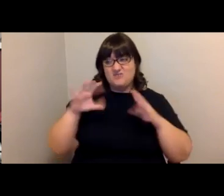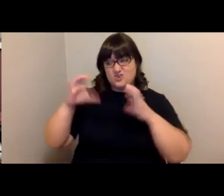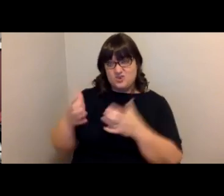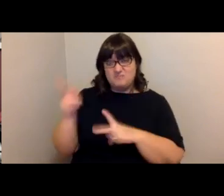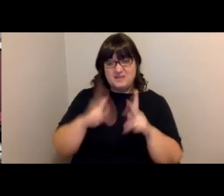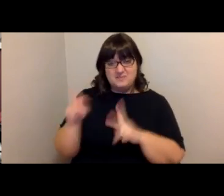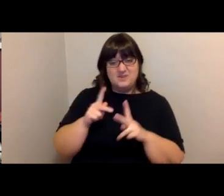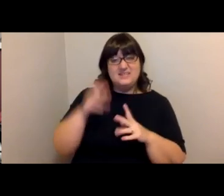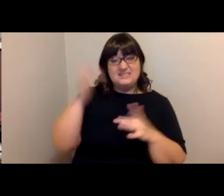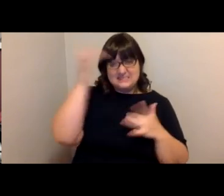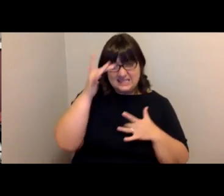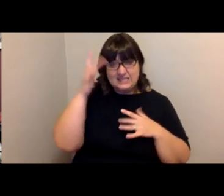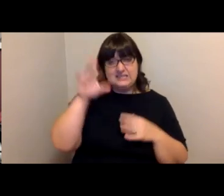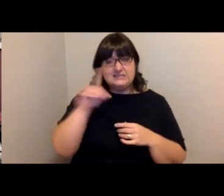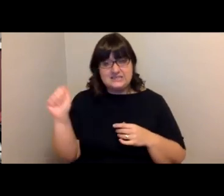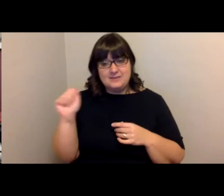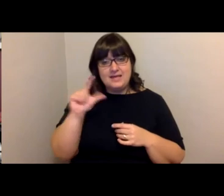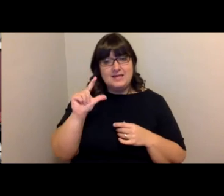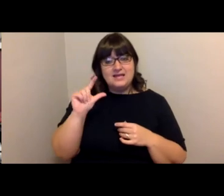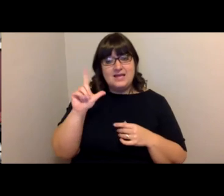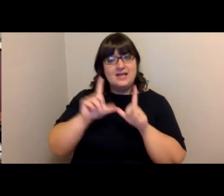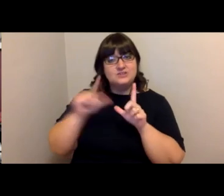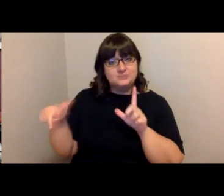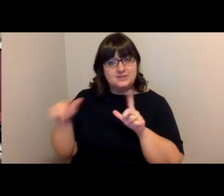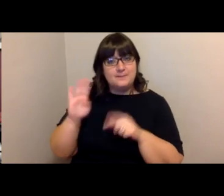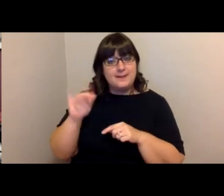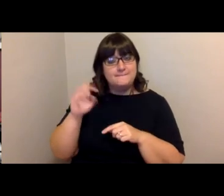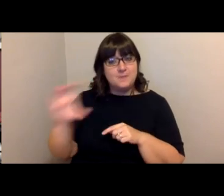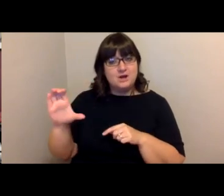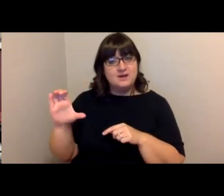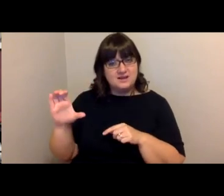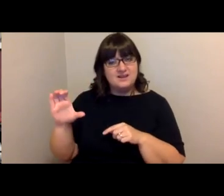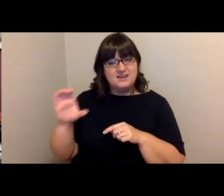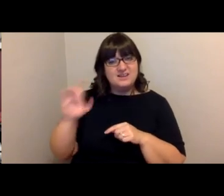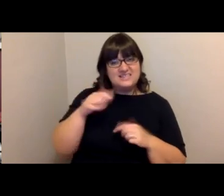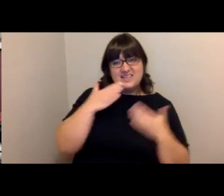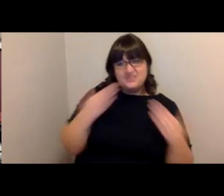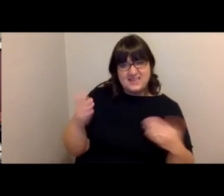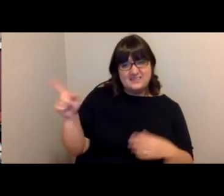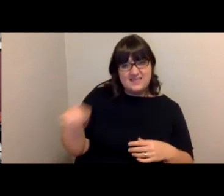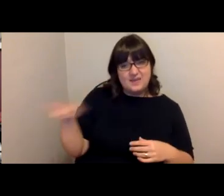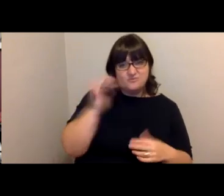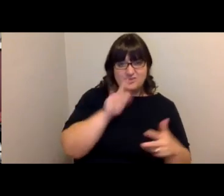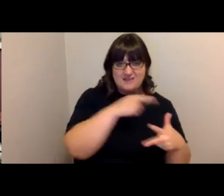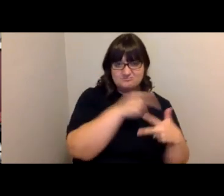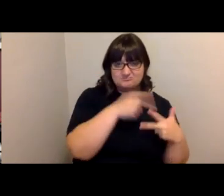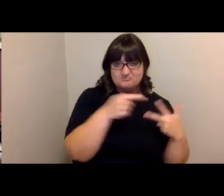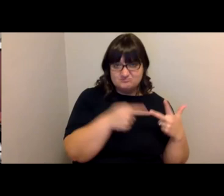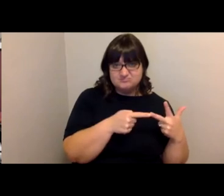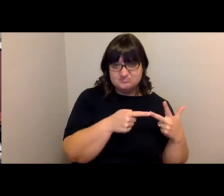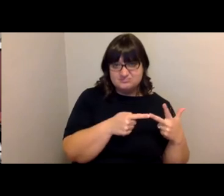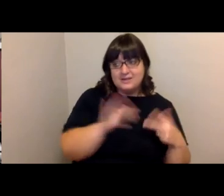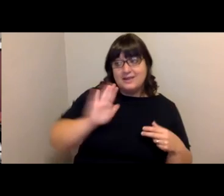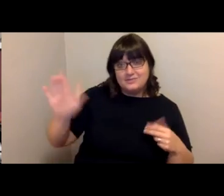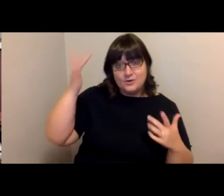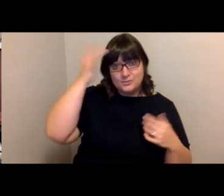LGBTQIA and 2S people and BIPOC folk to thank, along with the wisdom and widespread support of